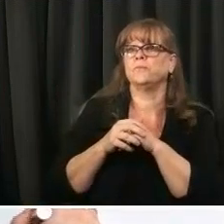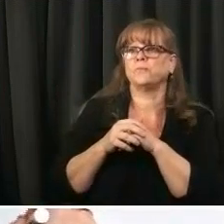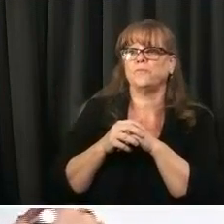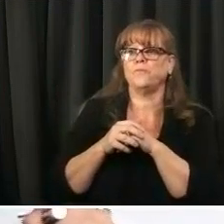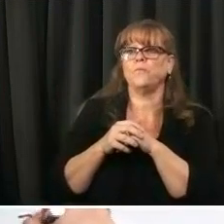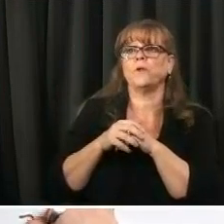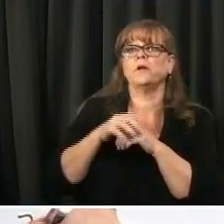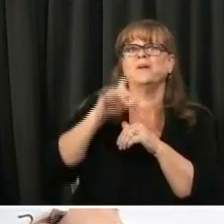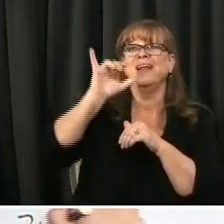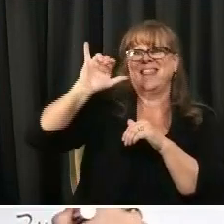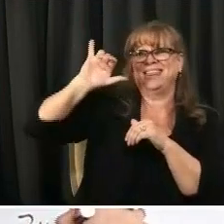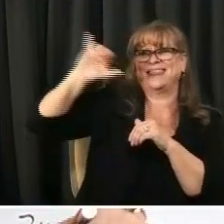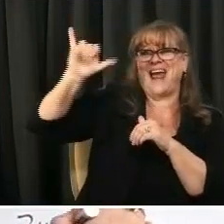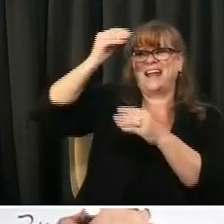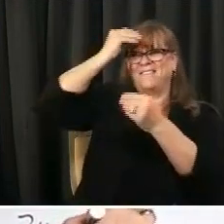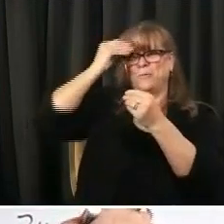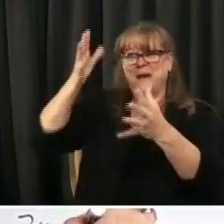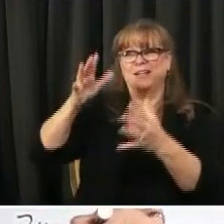informed us it's